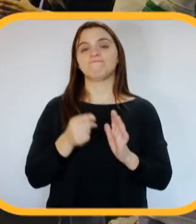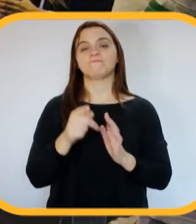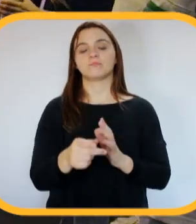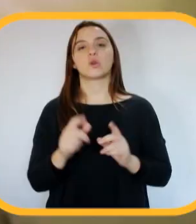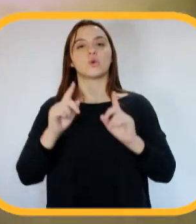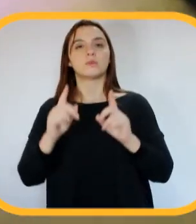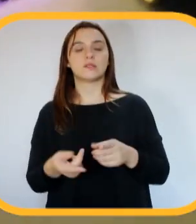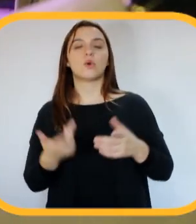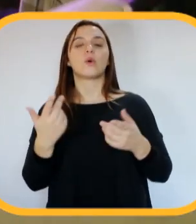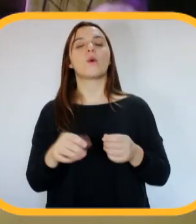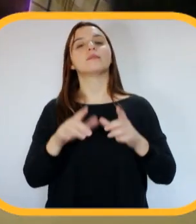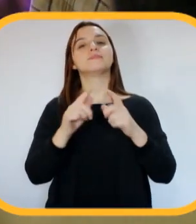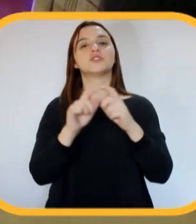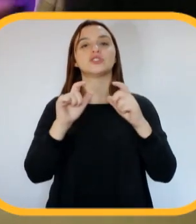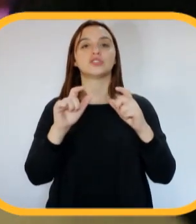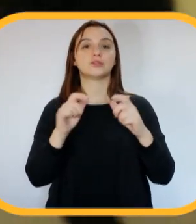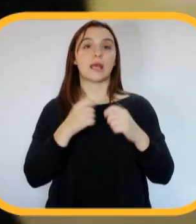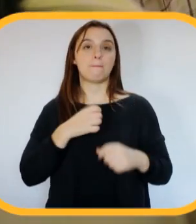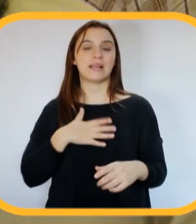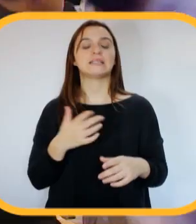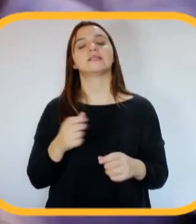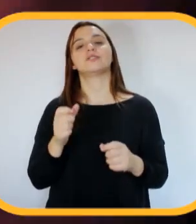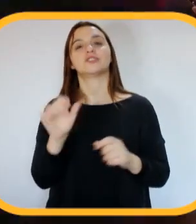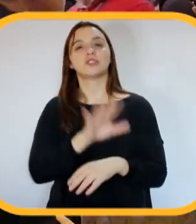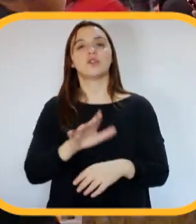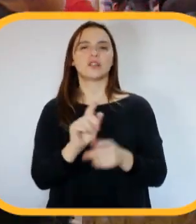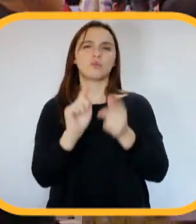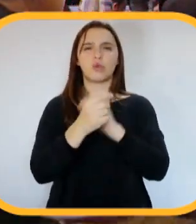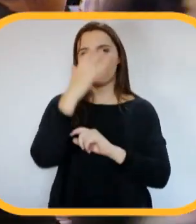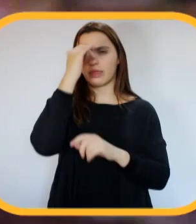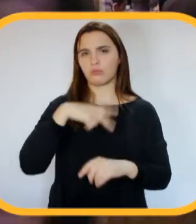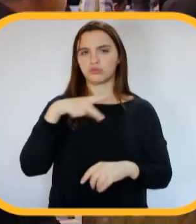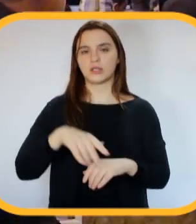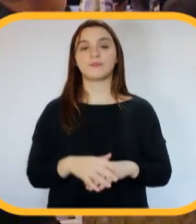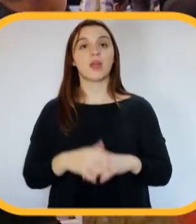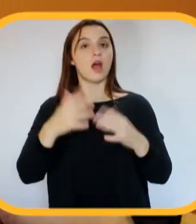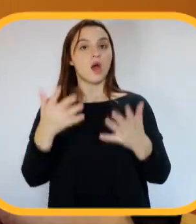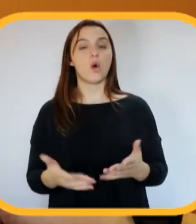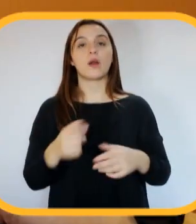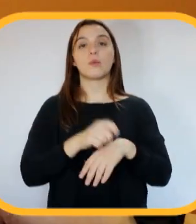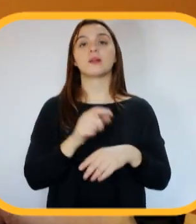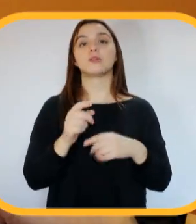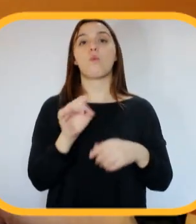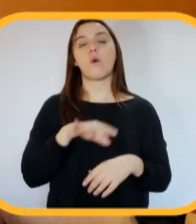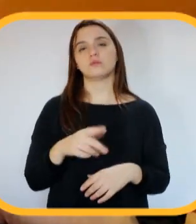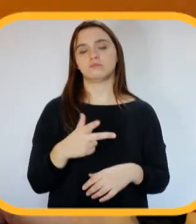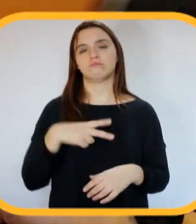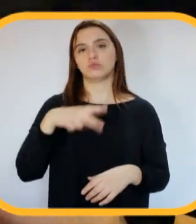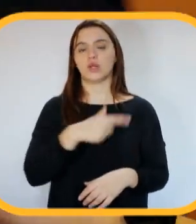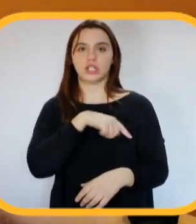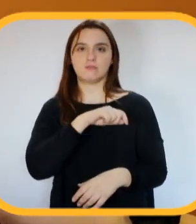a aproximar-se das startups nacionais e determinou a mudança no paradigma digital português. But actually now the momentum is in